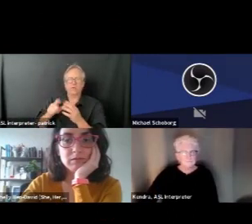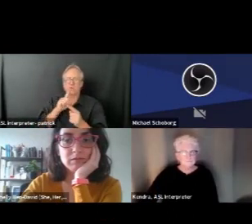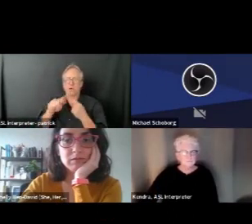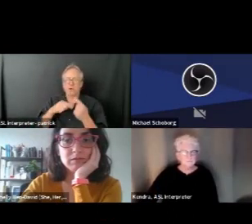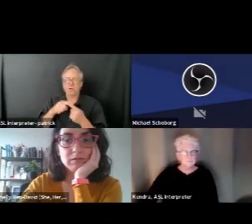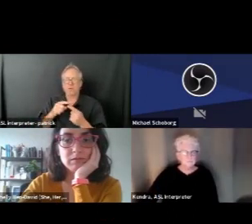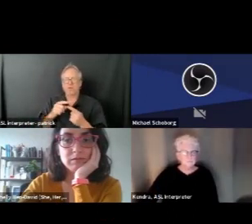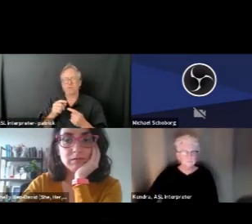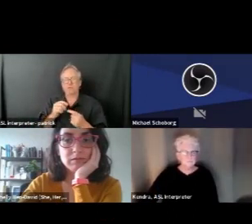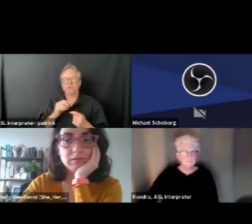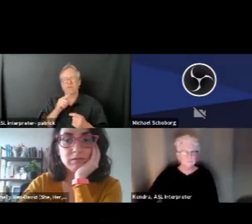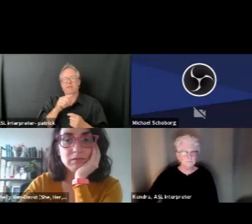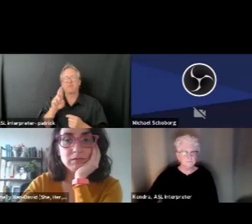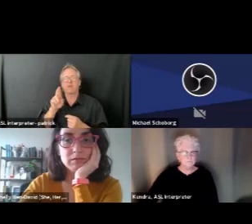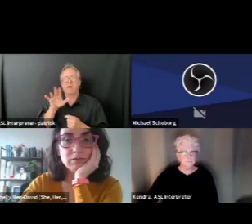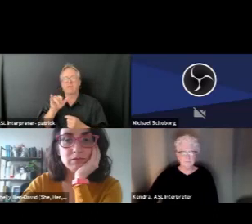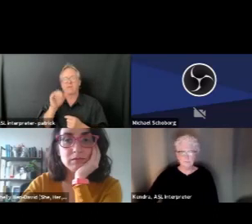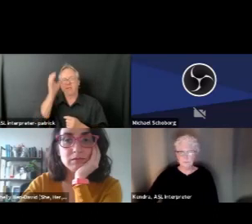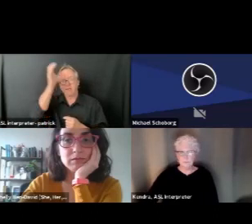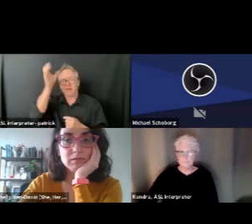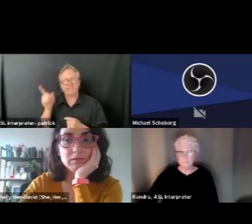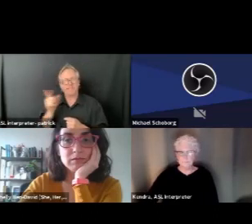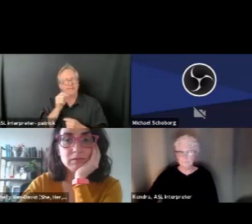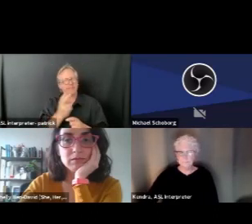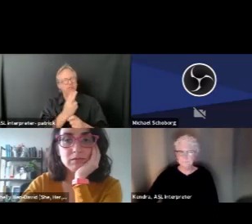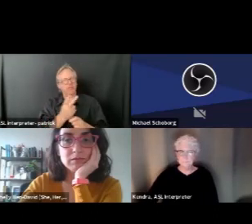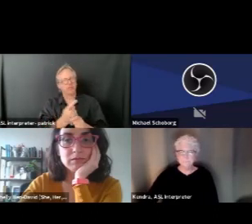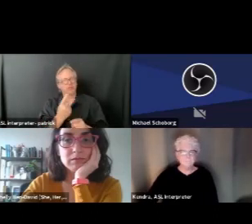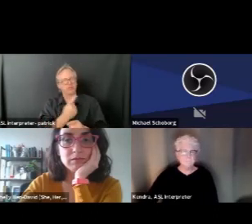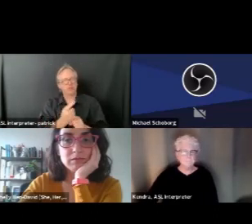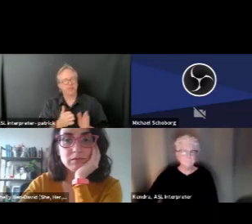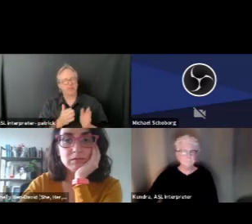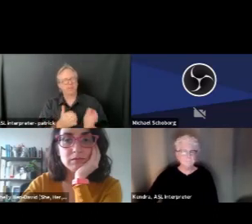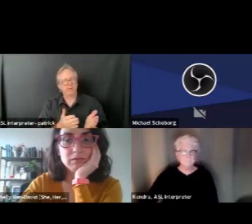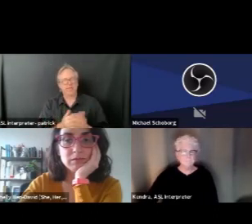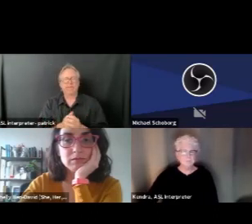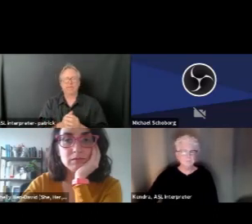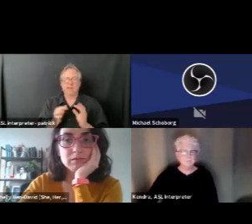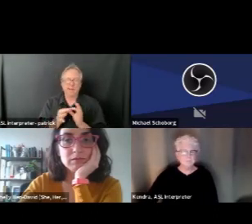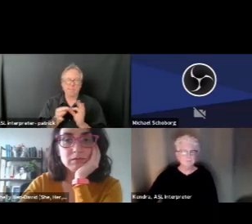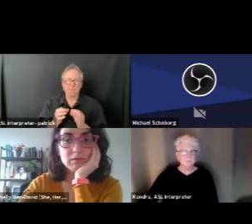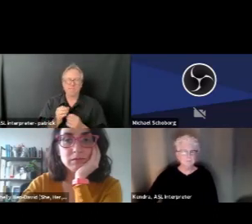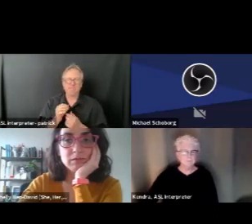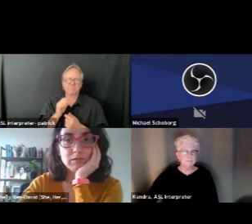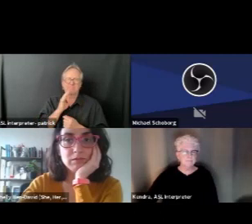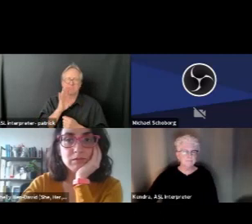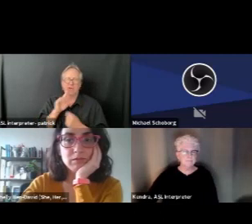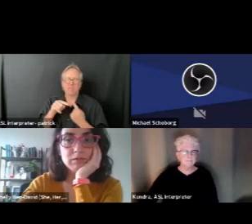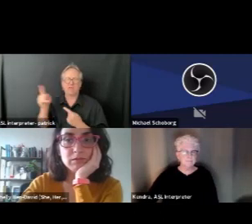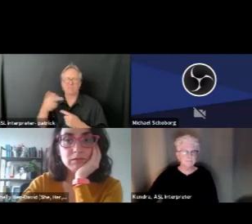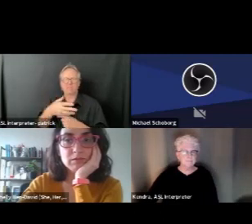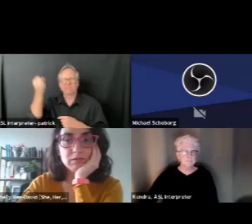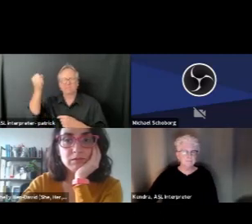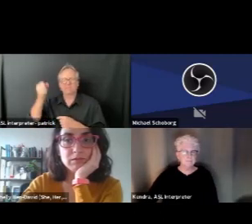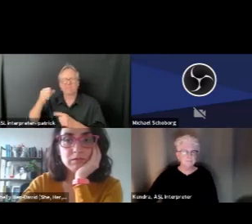and abuses of the recovery concept. I talked a little bit about, my worry about toxic positivity, kind of